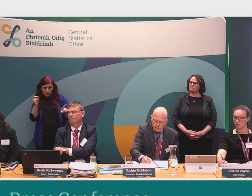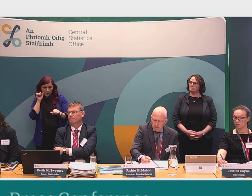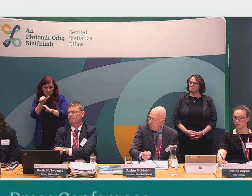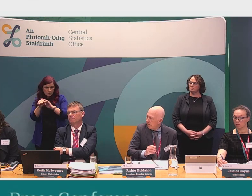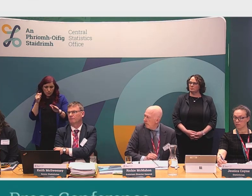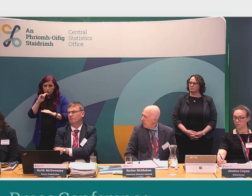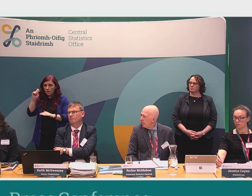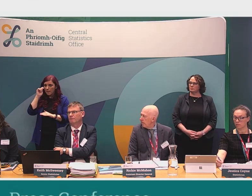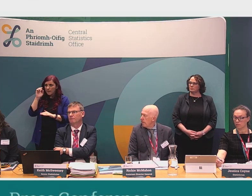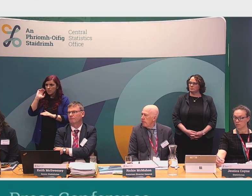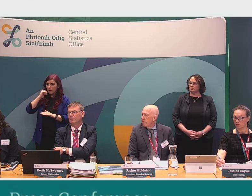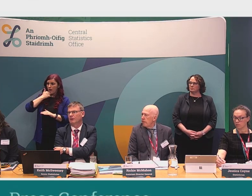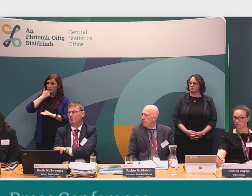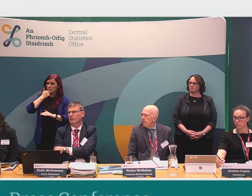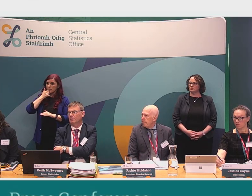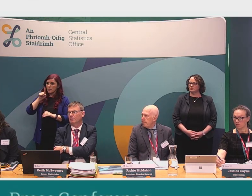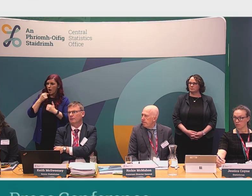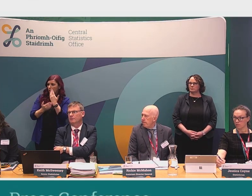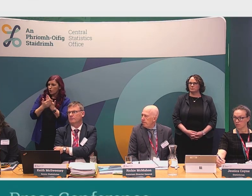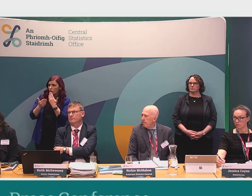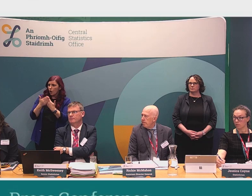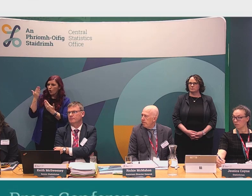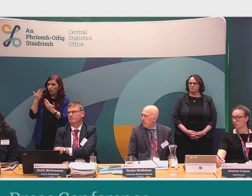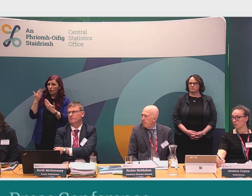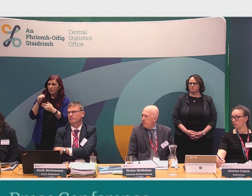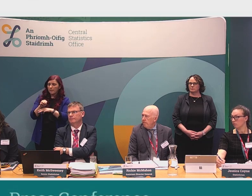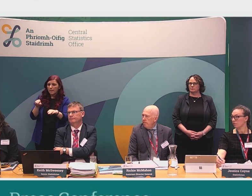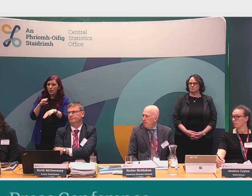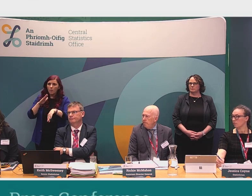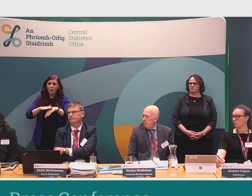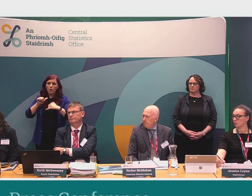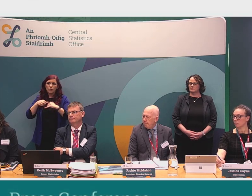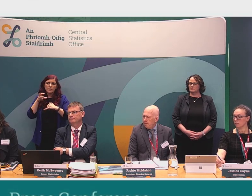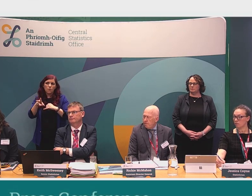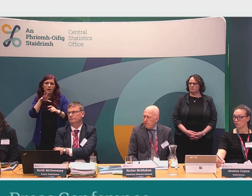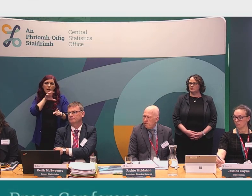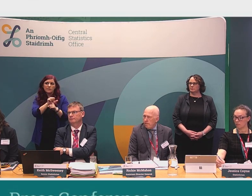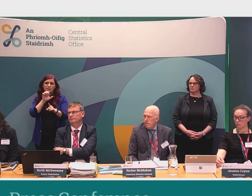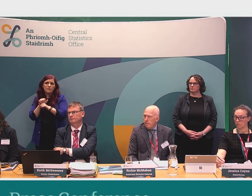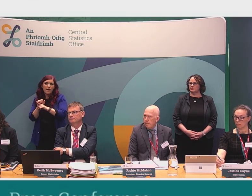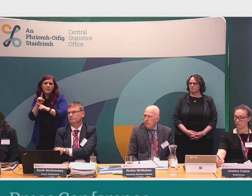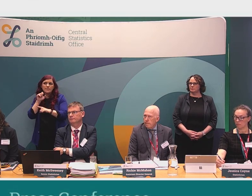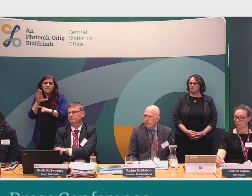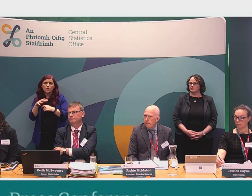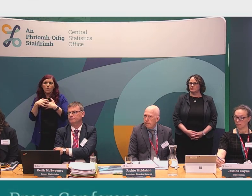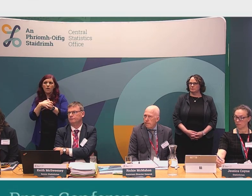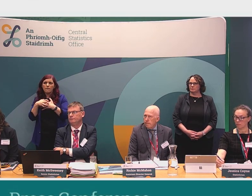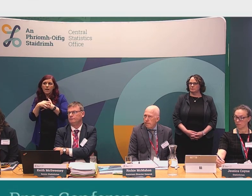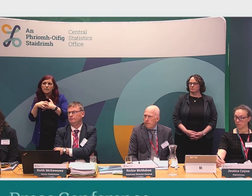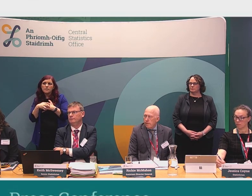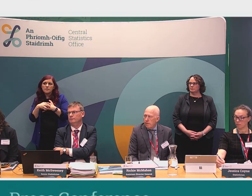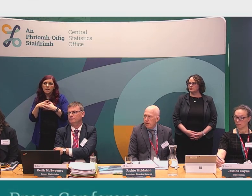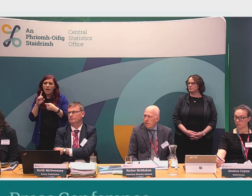that's because a younger generation is more likely to identify sexual violence, or is it because a